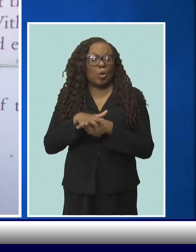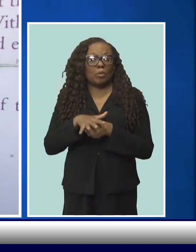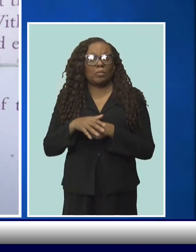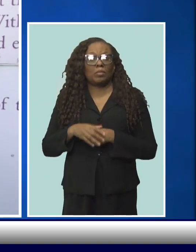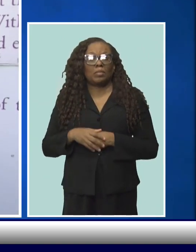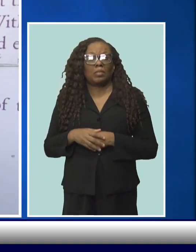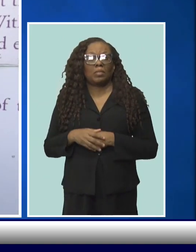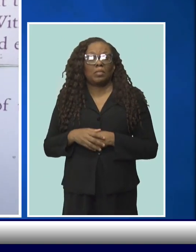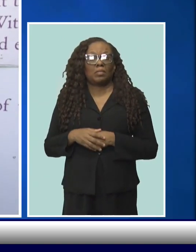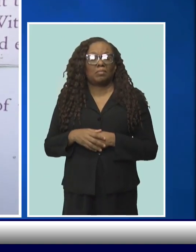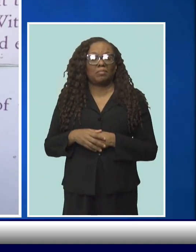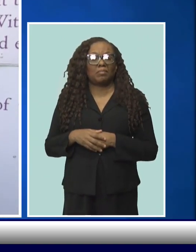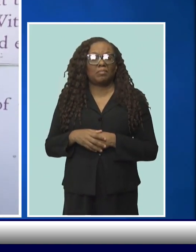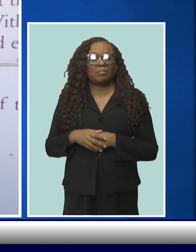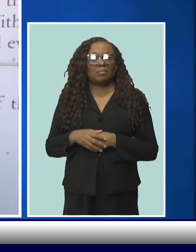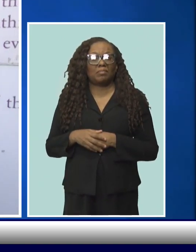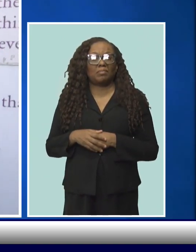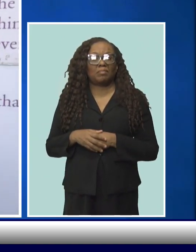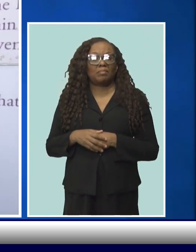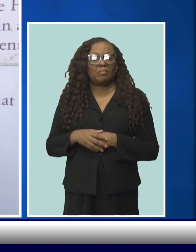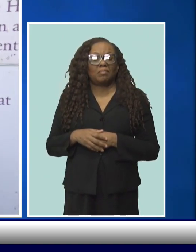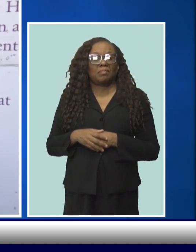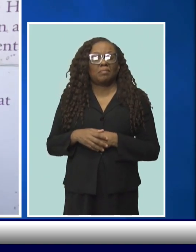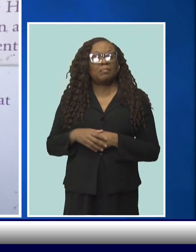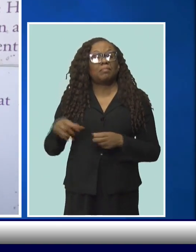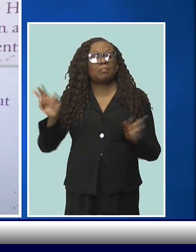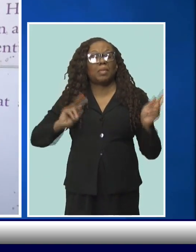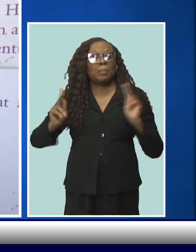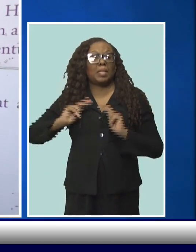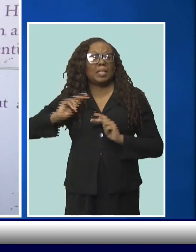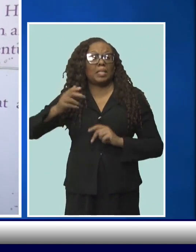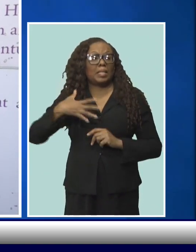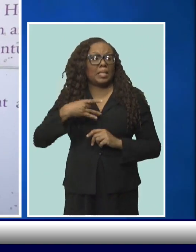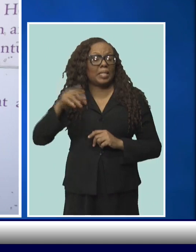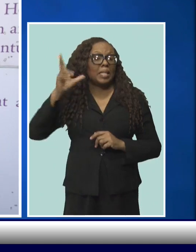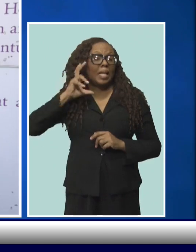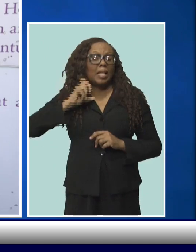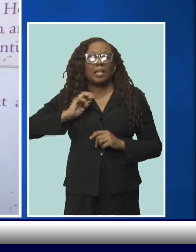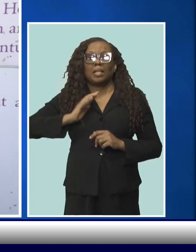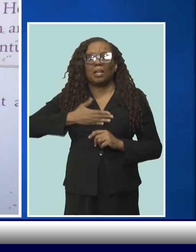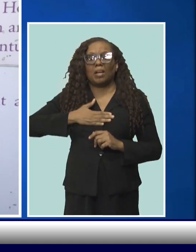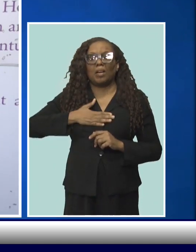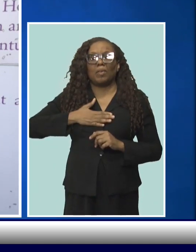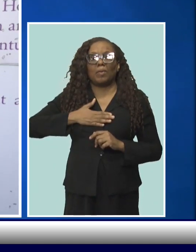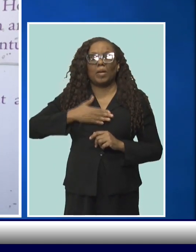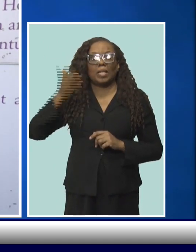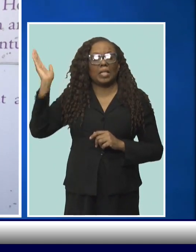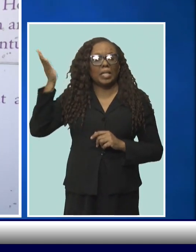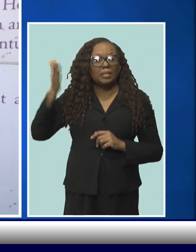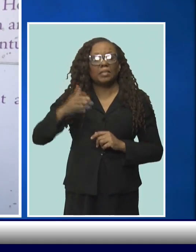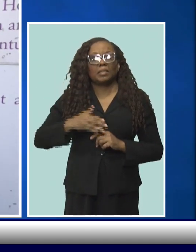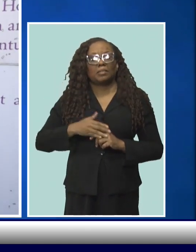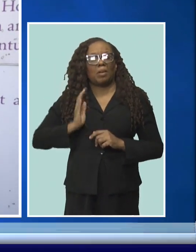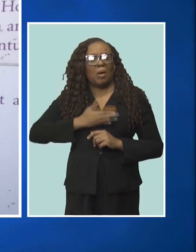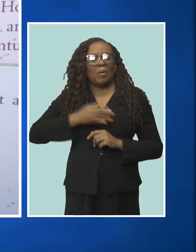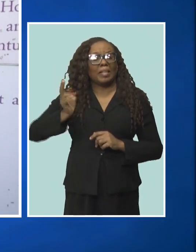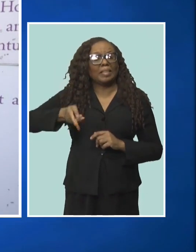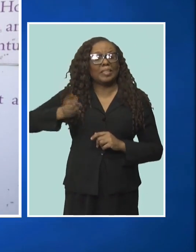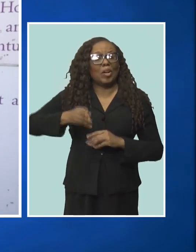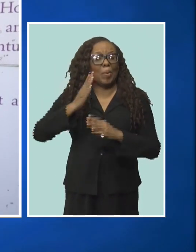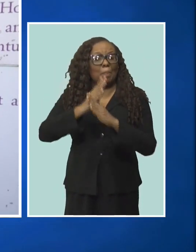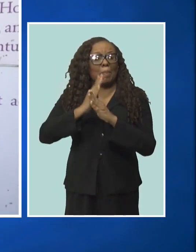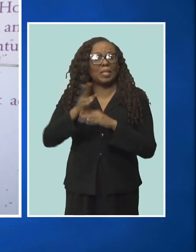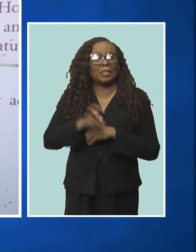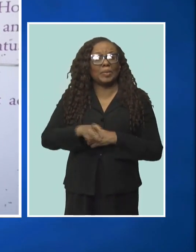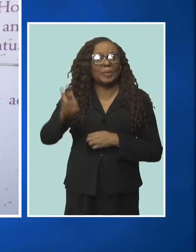our lectures are very big focus point for our tourists and our historic bus tours. So those are things that we sure brought